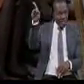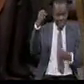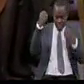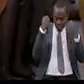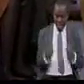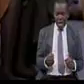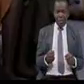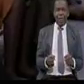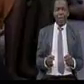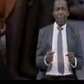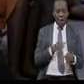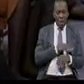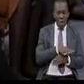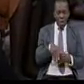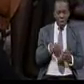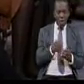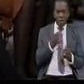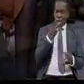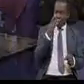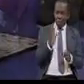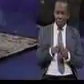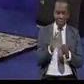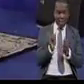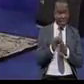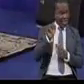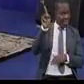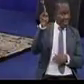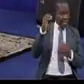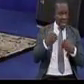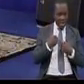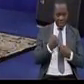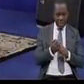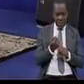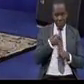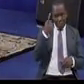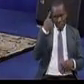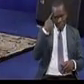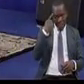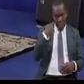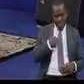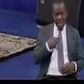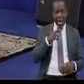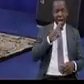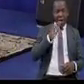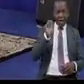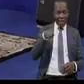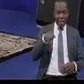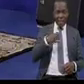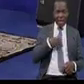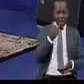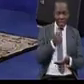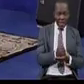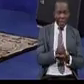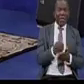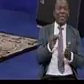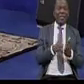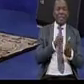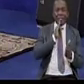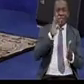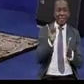made for me, they are yes and amen, and I'm living by them. It's that faith that gets us